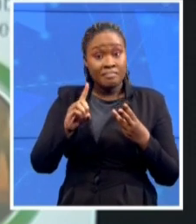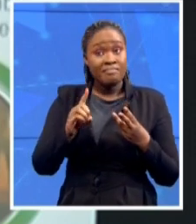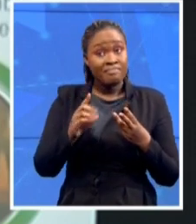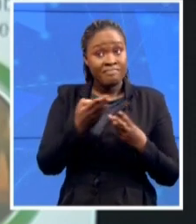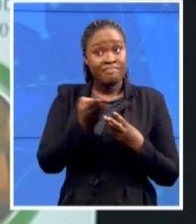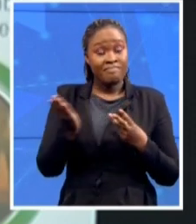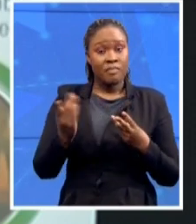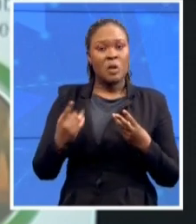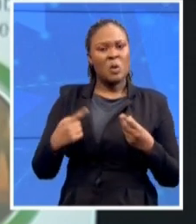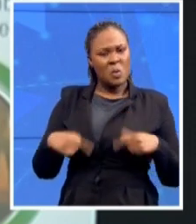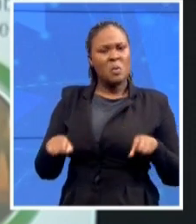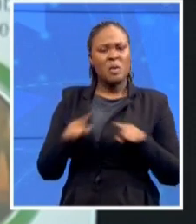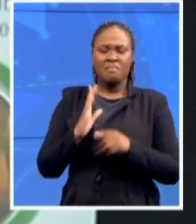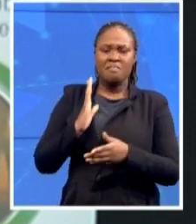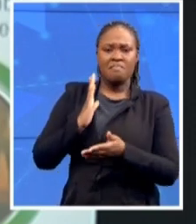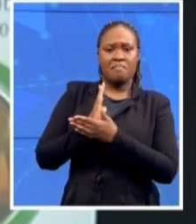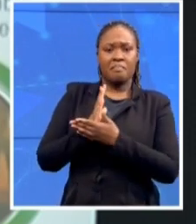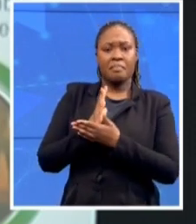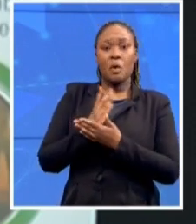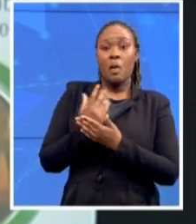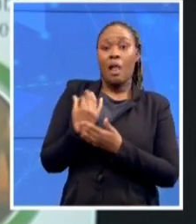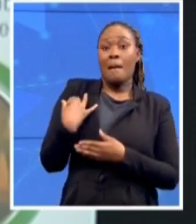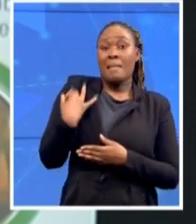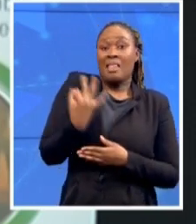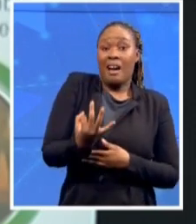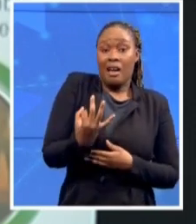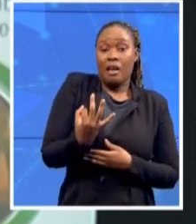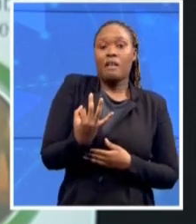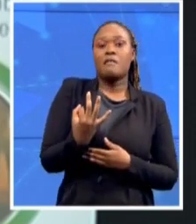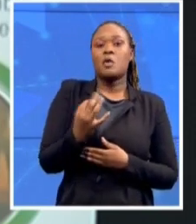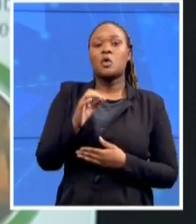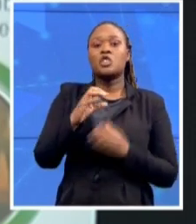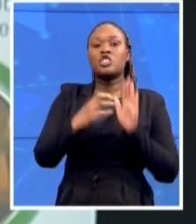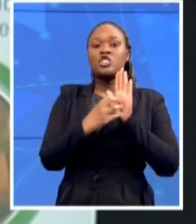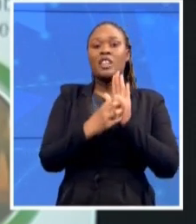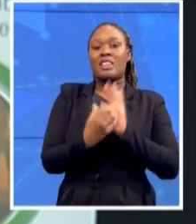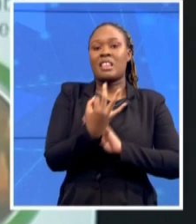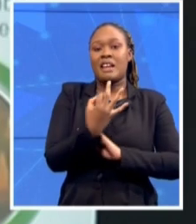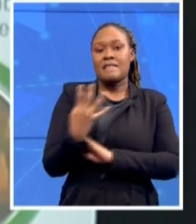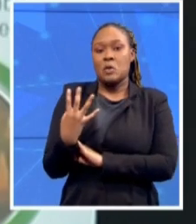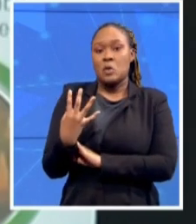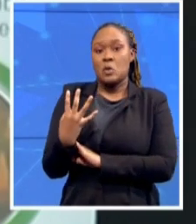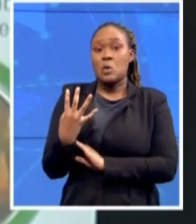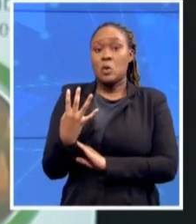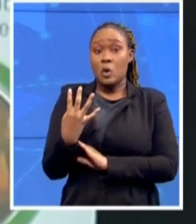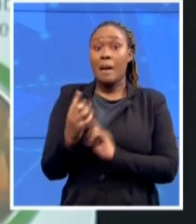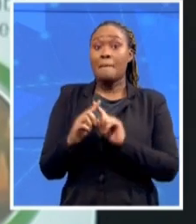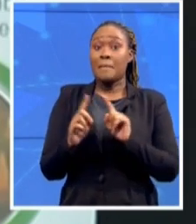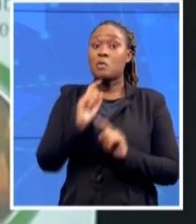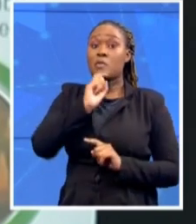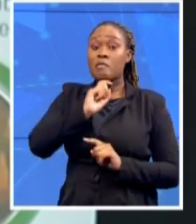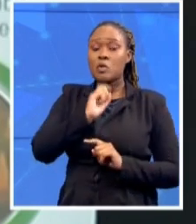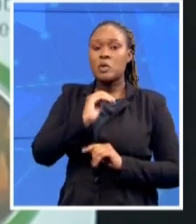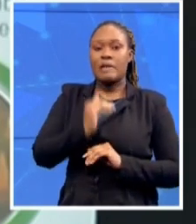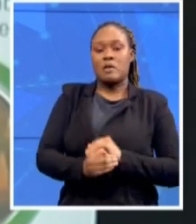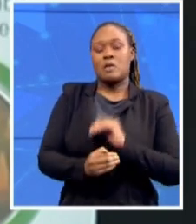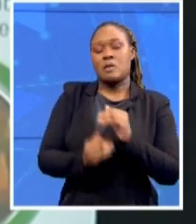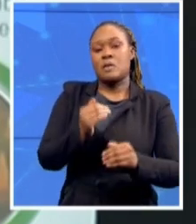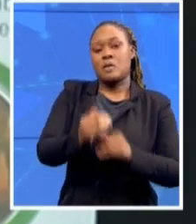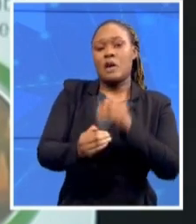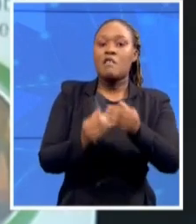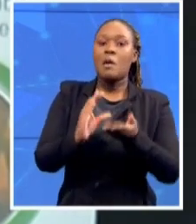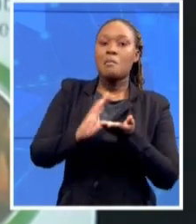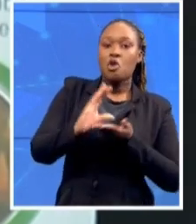Section 34 determination in parallel with this procurement process. And we will see if it